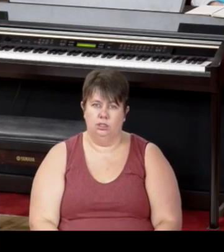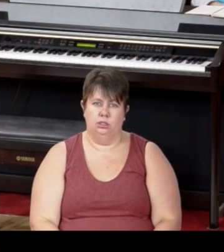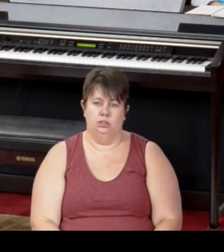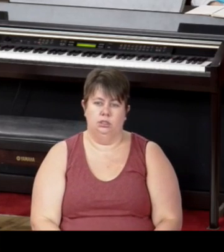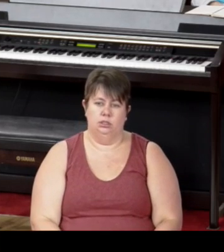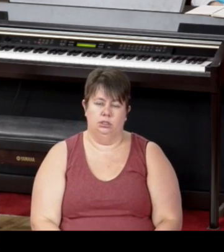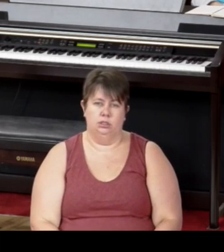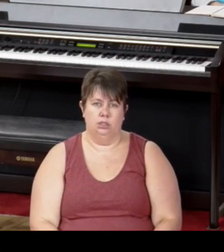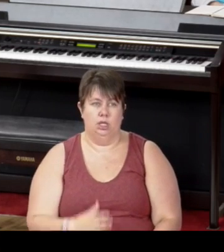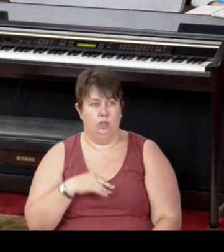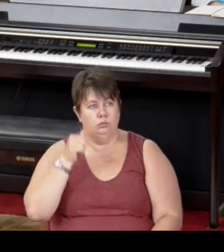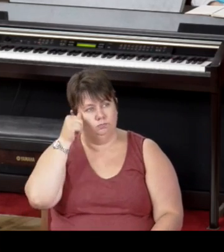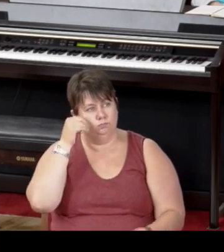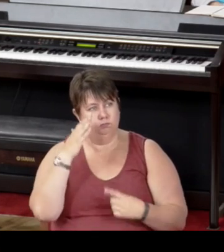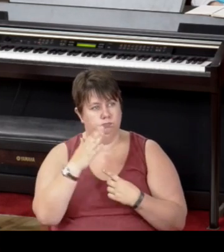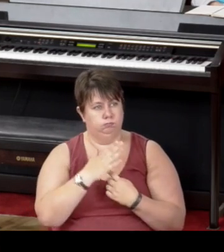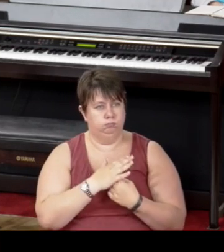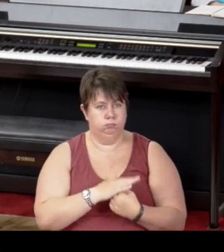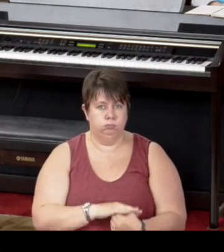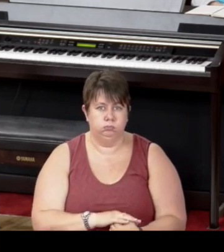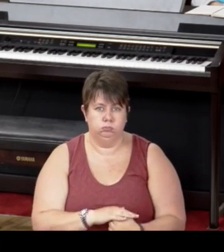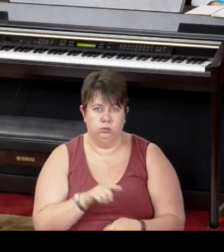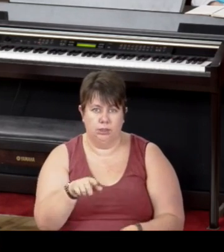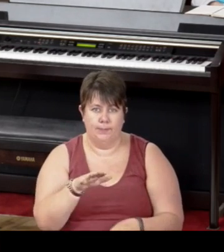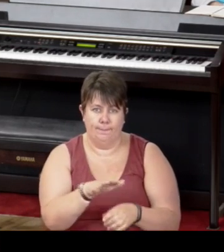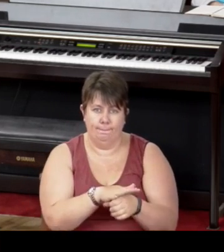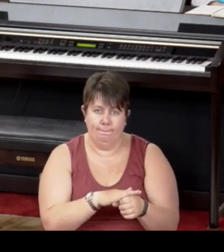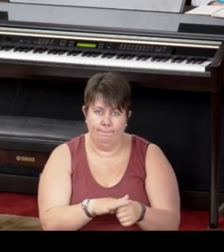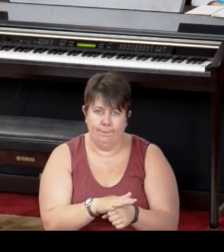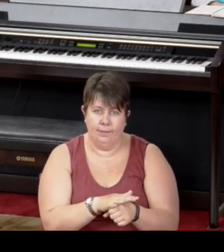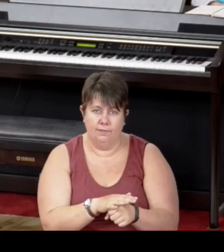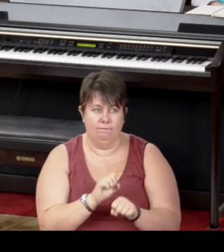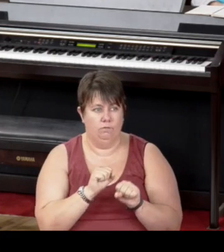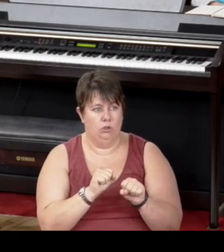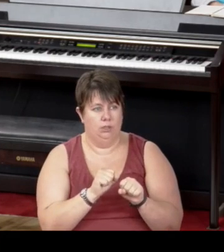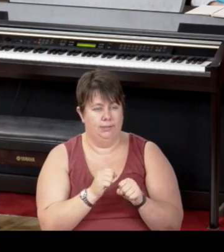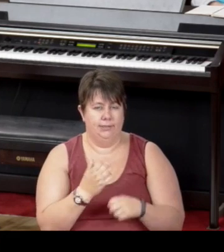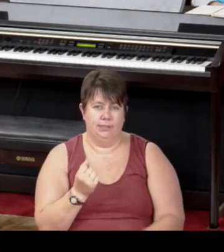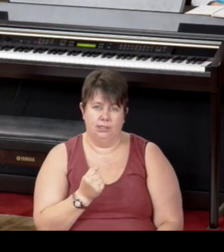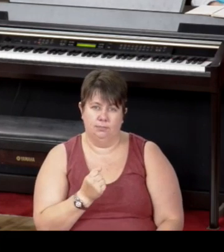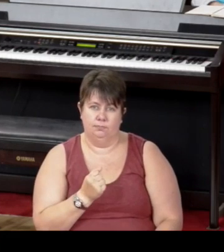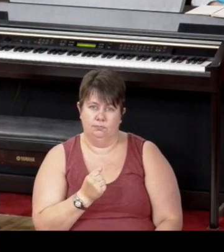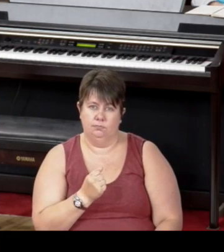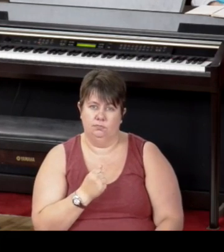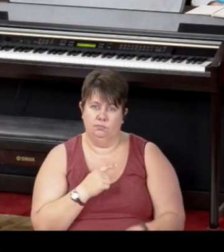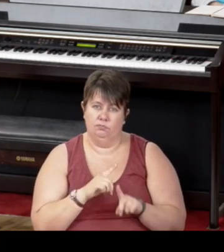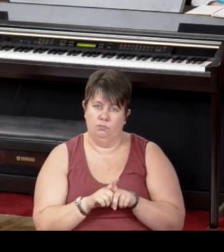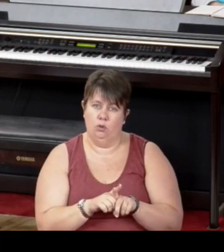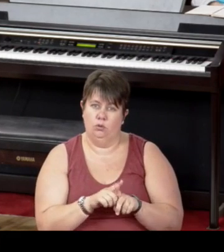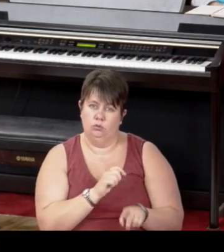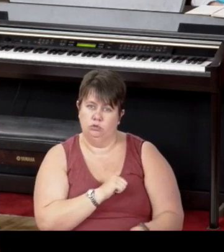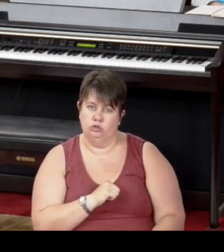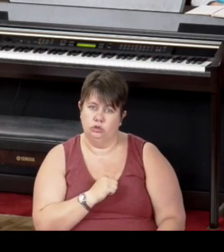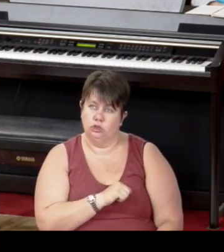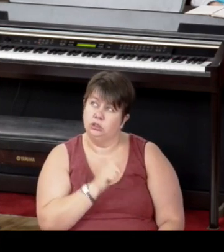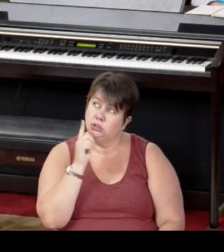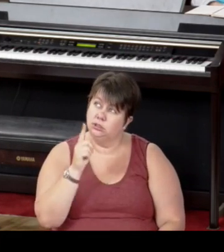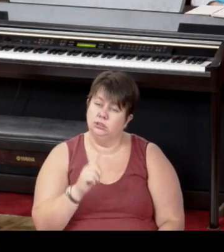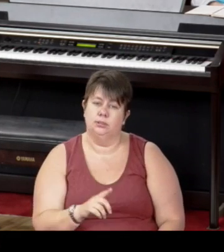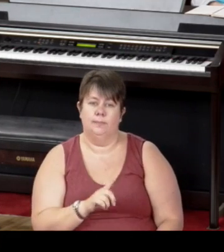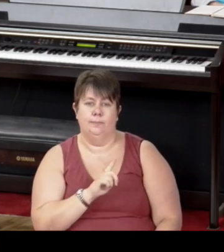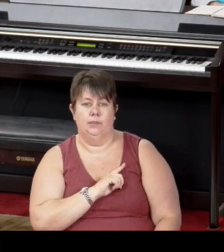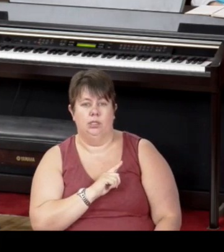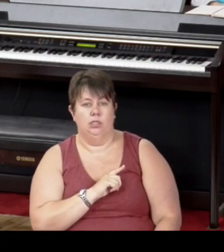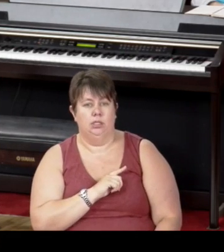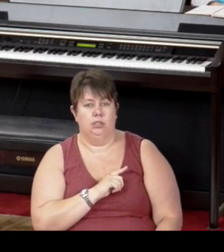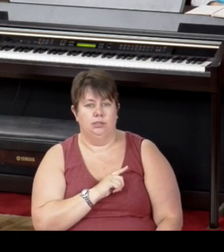under pressure in this place to kind of keep your Christianity quiet, because the Christian faith